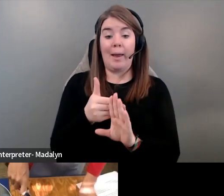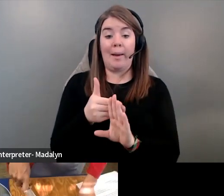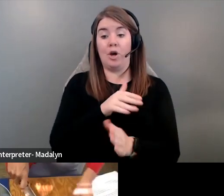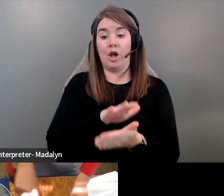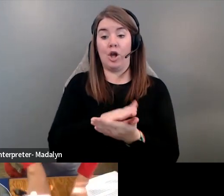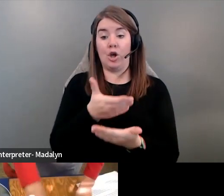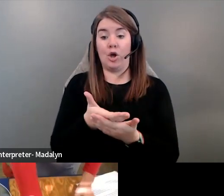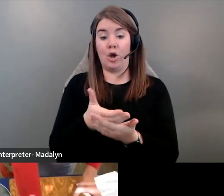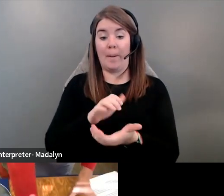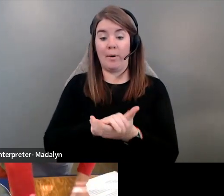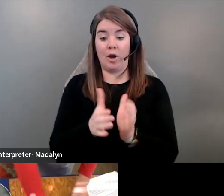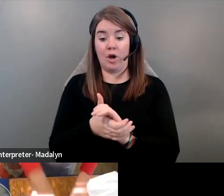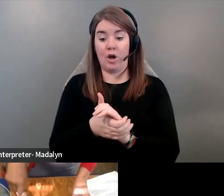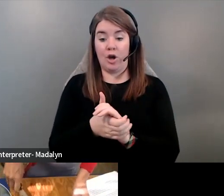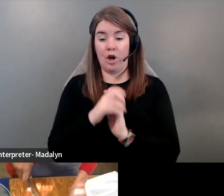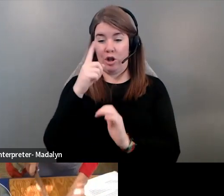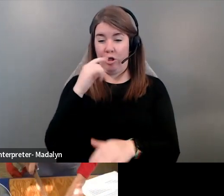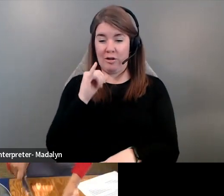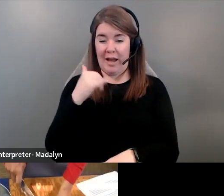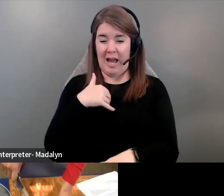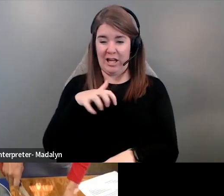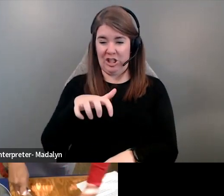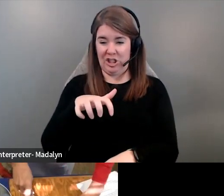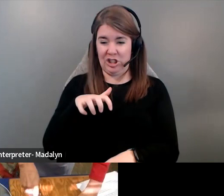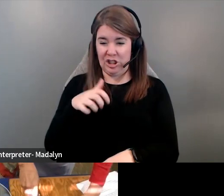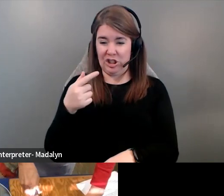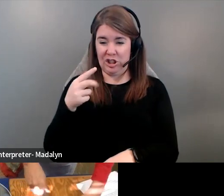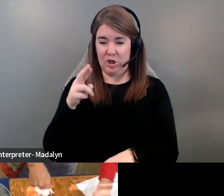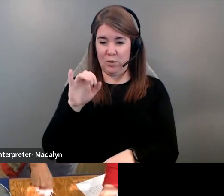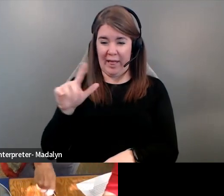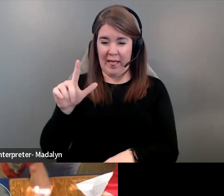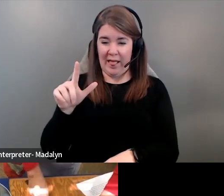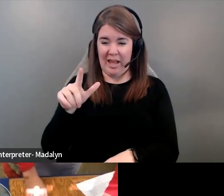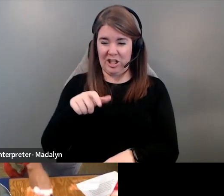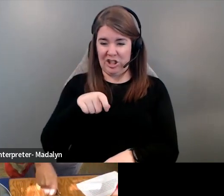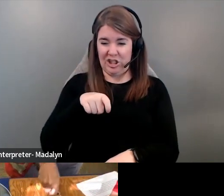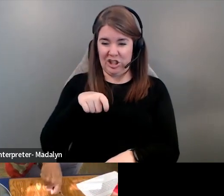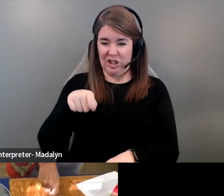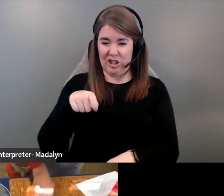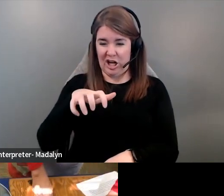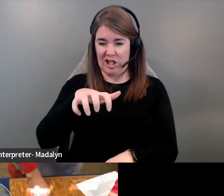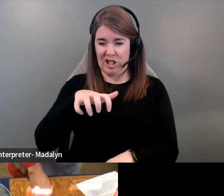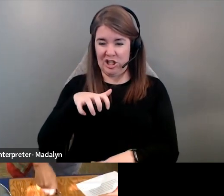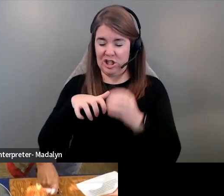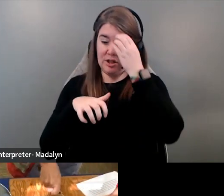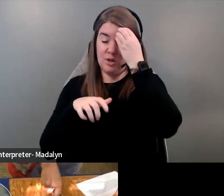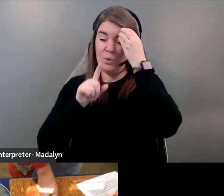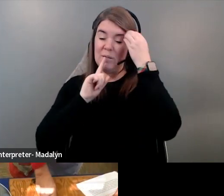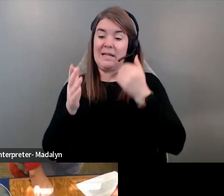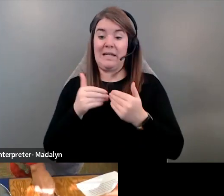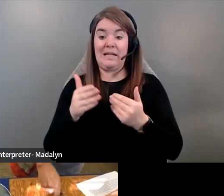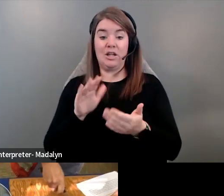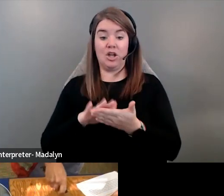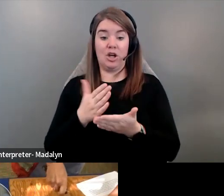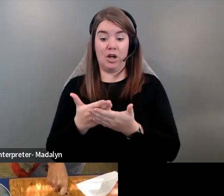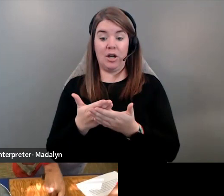the grill marks on them. Those are great. You don't take any time in cooking, and those grill marks kind of mean they